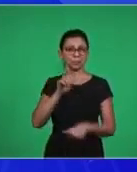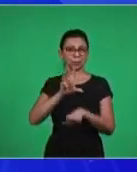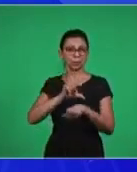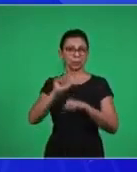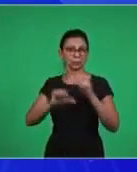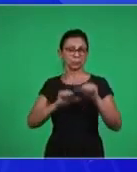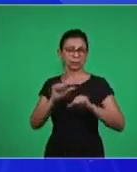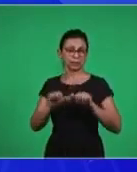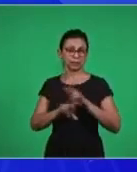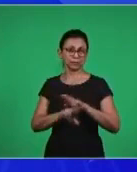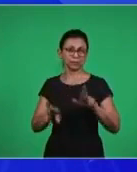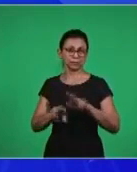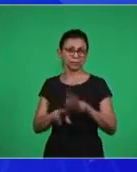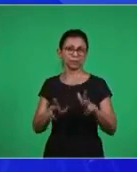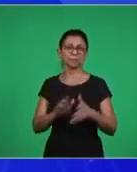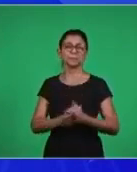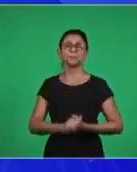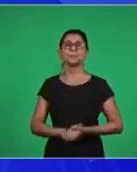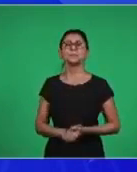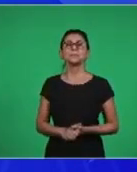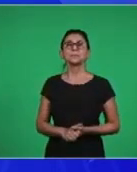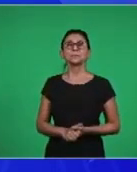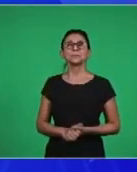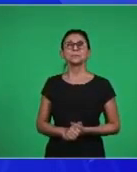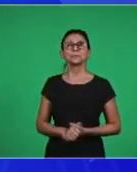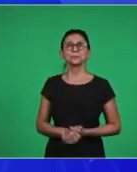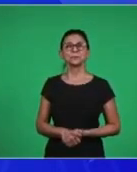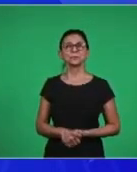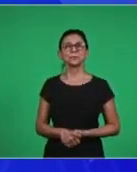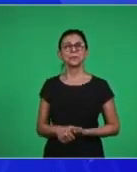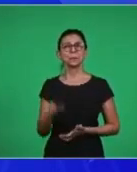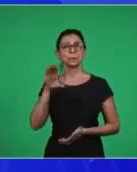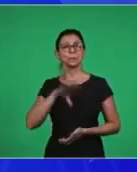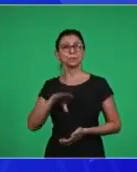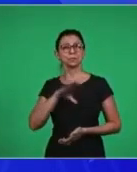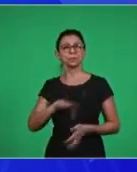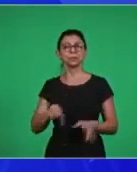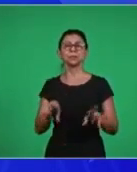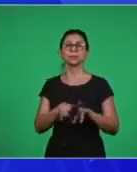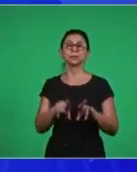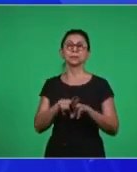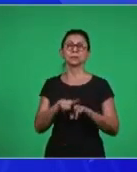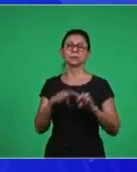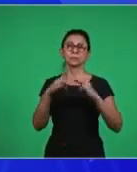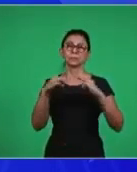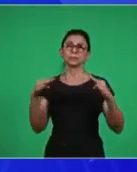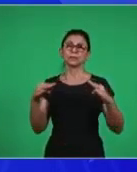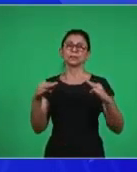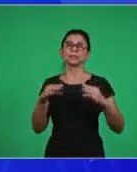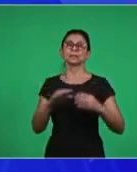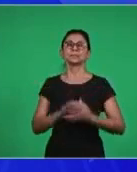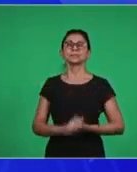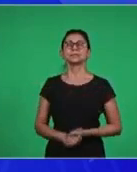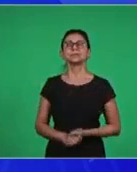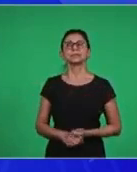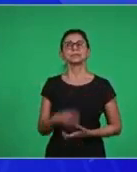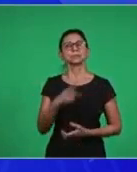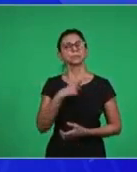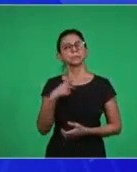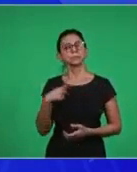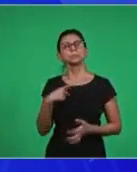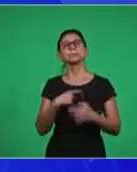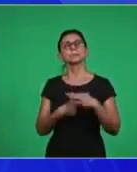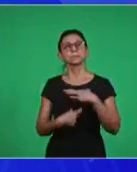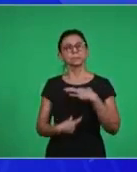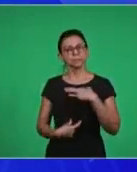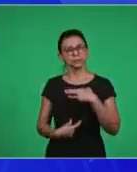because of the time zone. We're already transmitting to the brethren. In Lisbon, there was a Supper of the Lord in the Manaí of